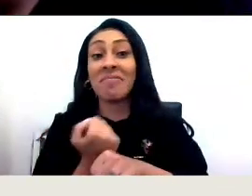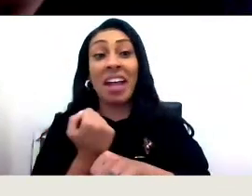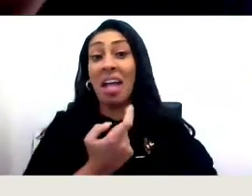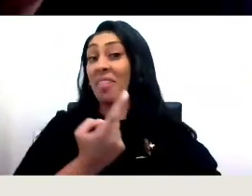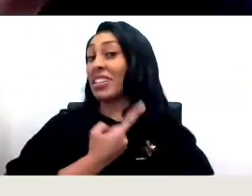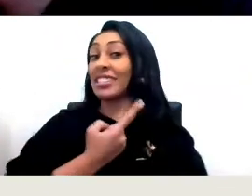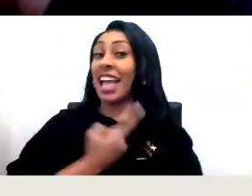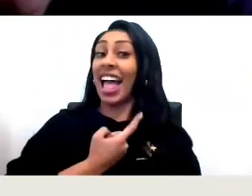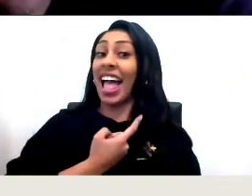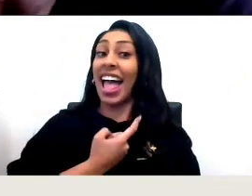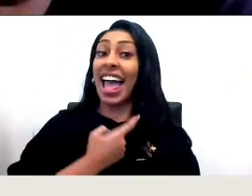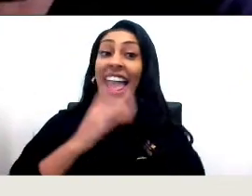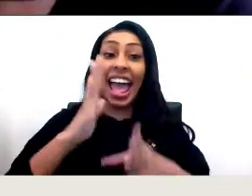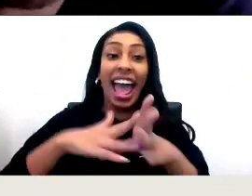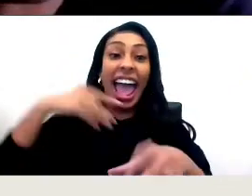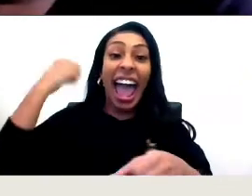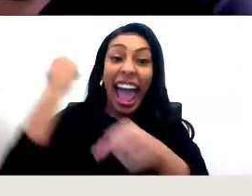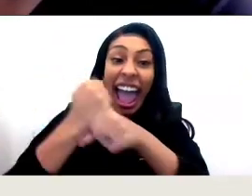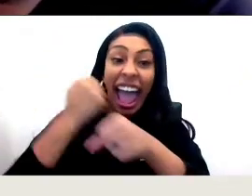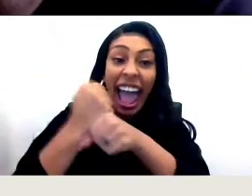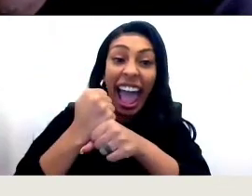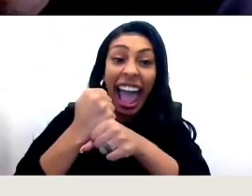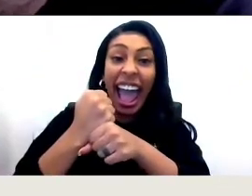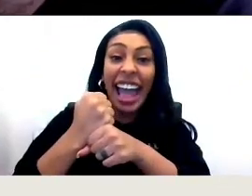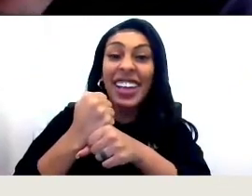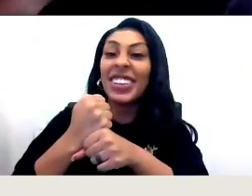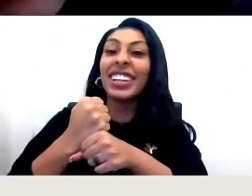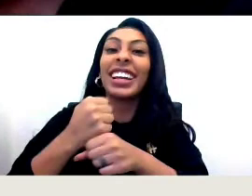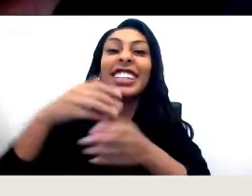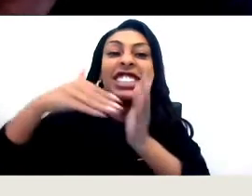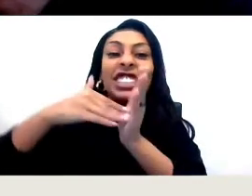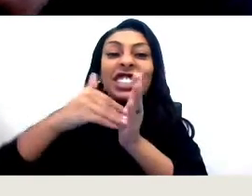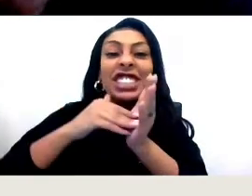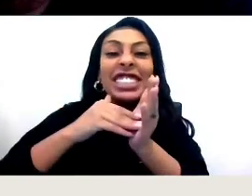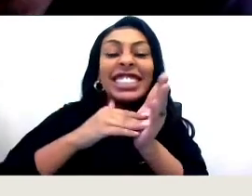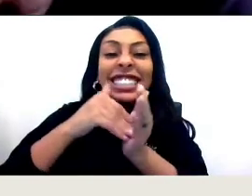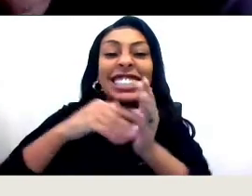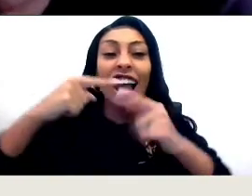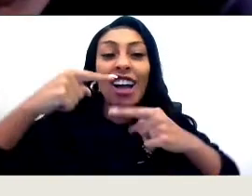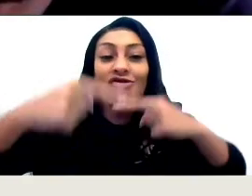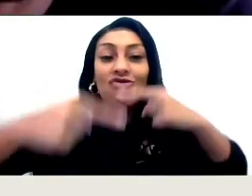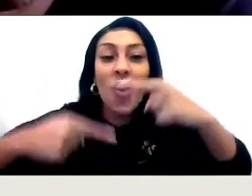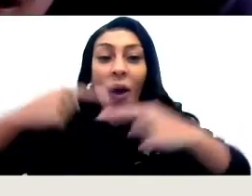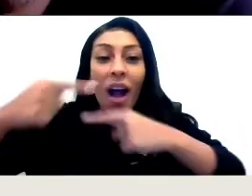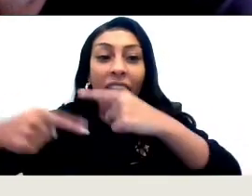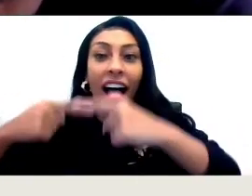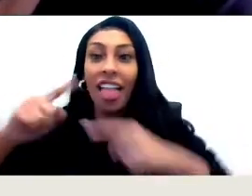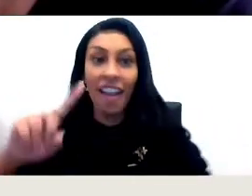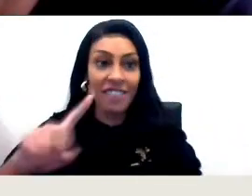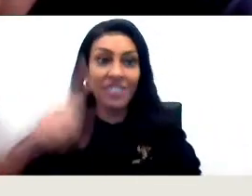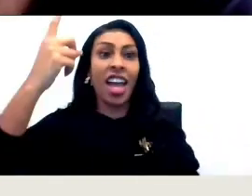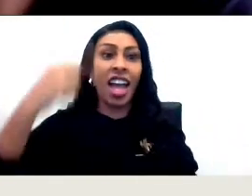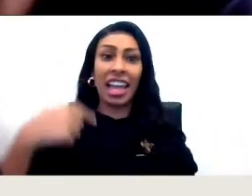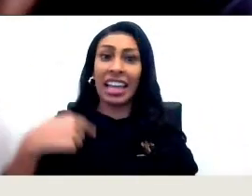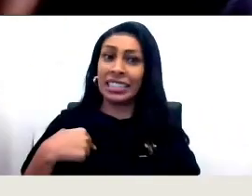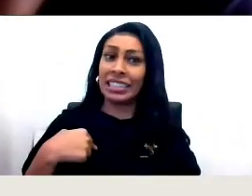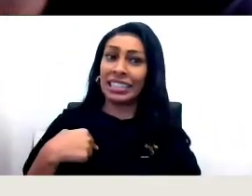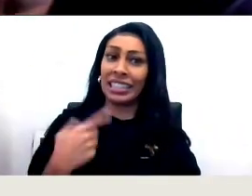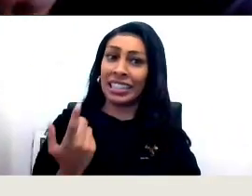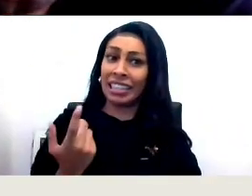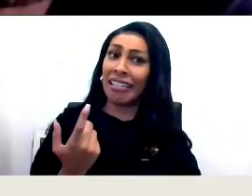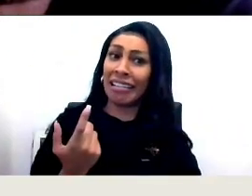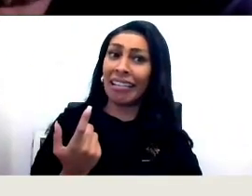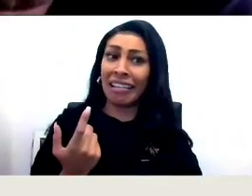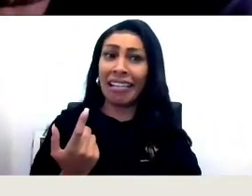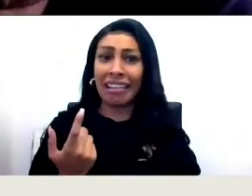a egg cheese roll. So that is the first for me to have